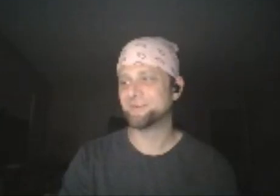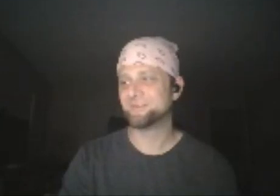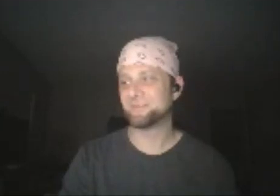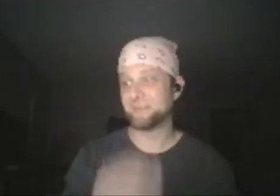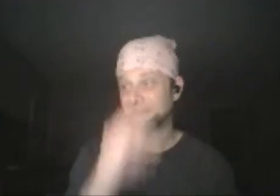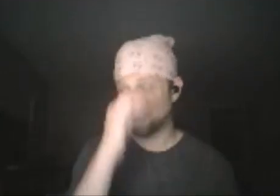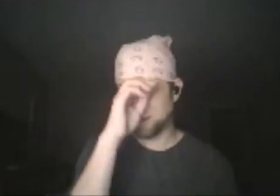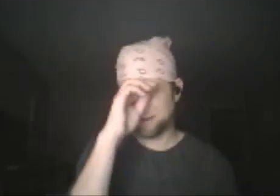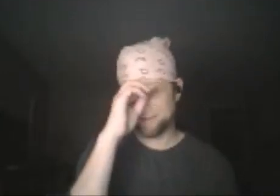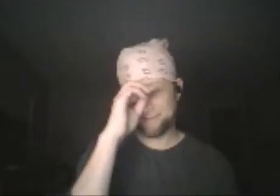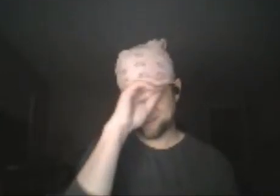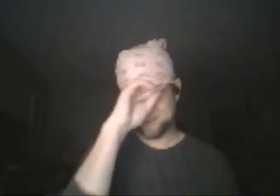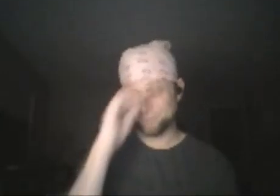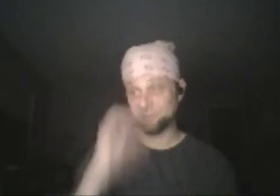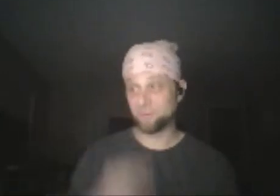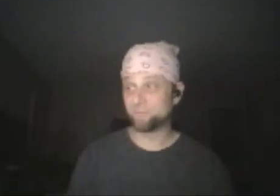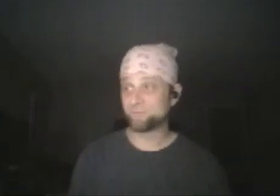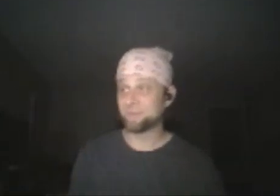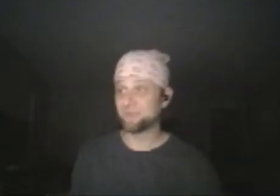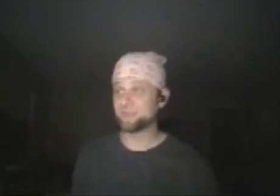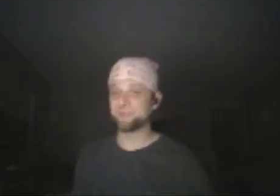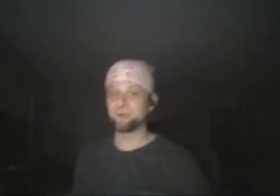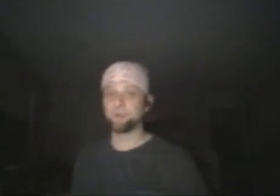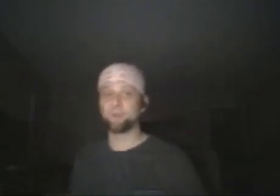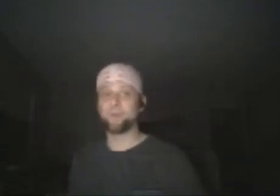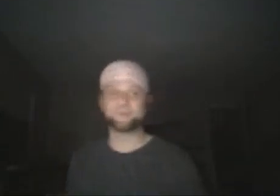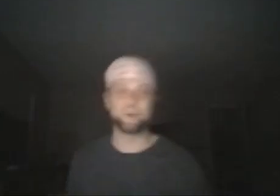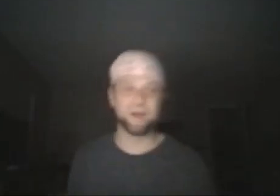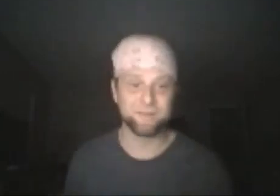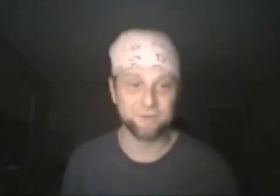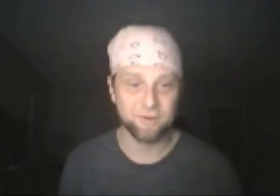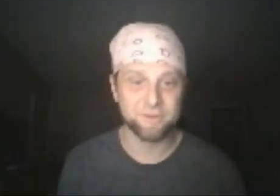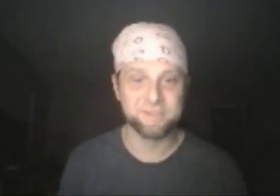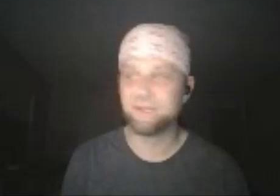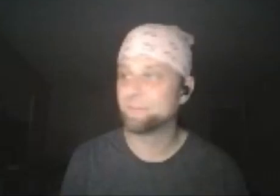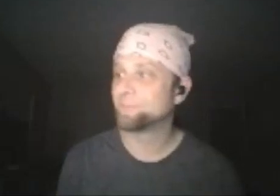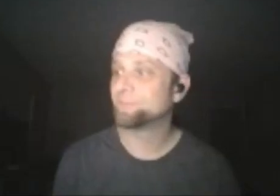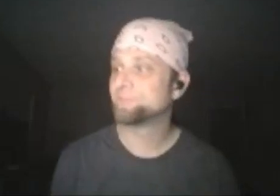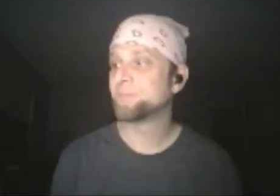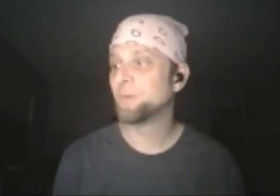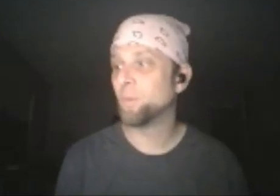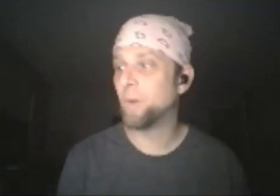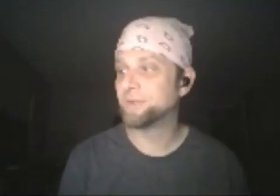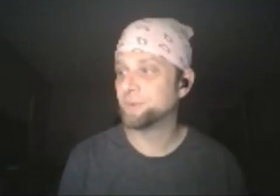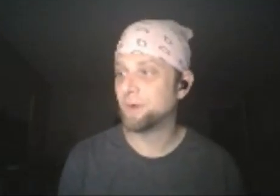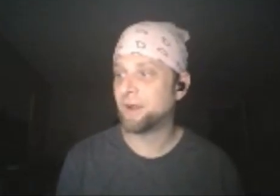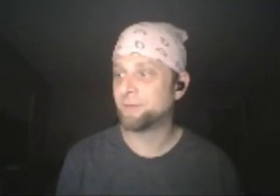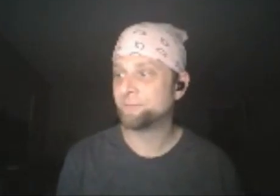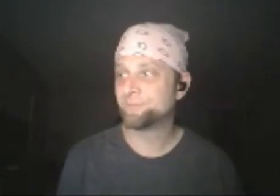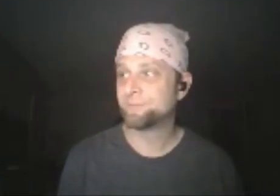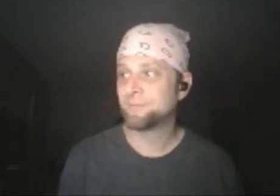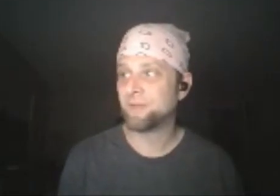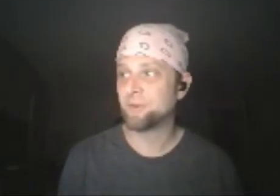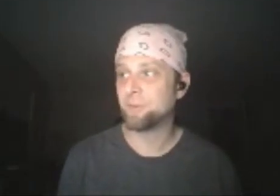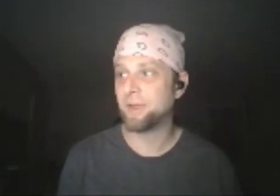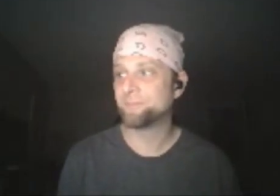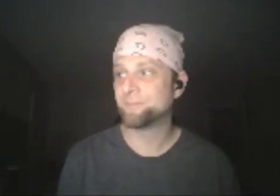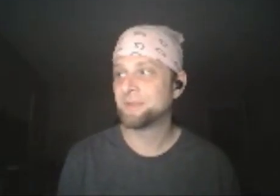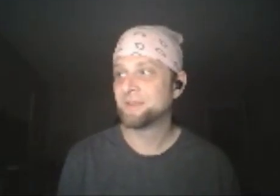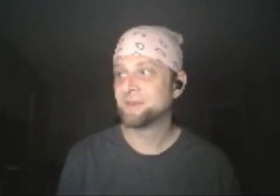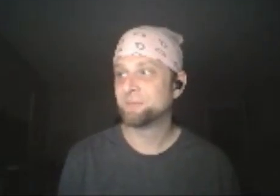4,500, like in our kind of... So, you're saying they're going way too high on their currency? Way too high on their